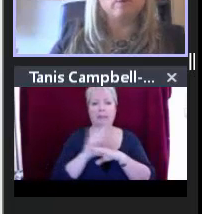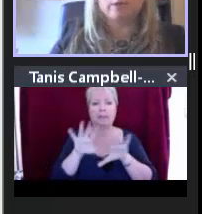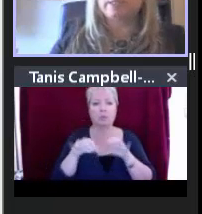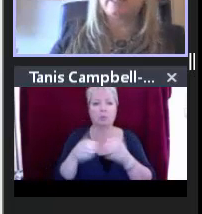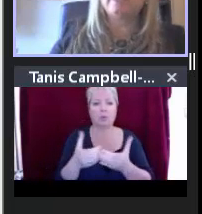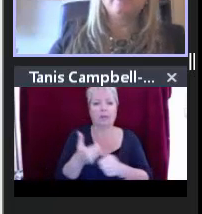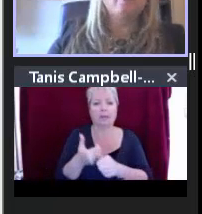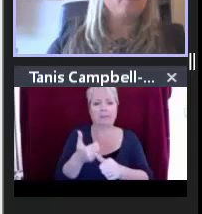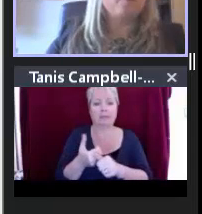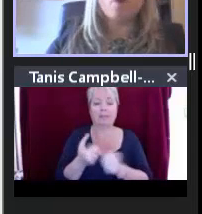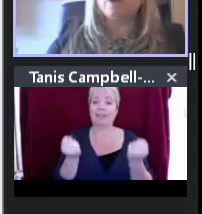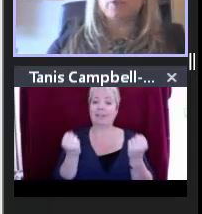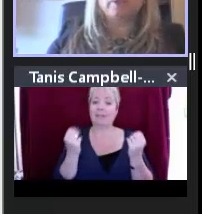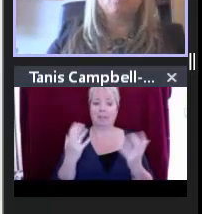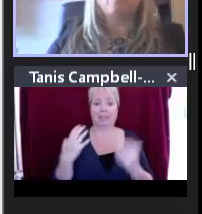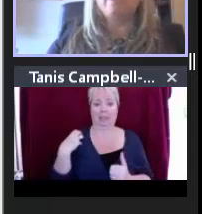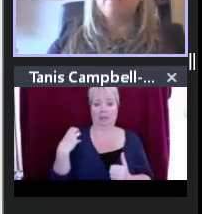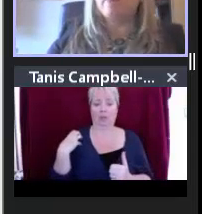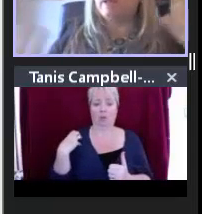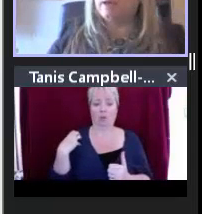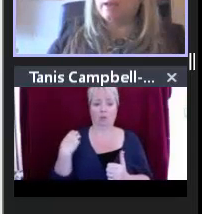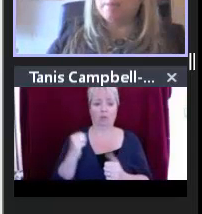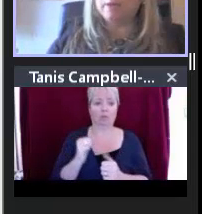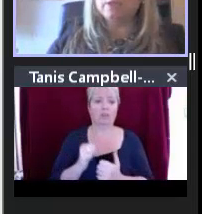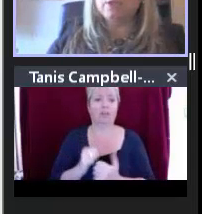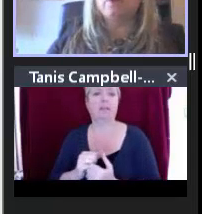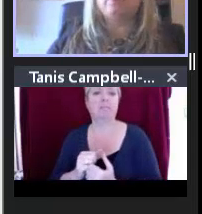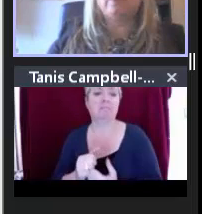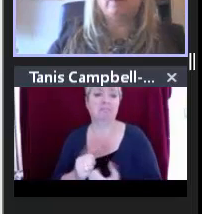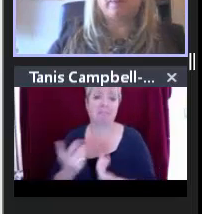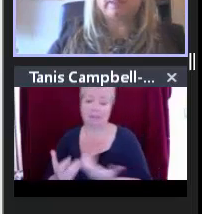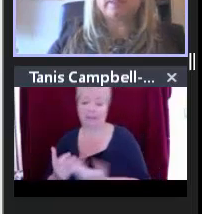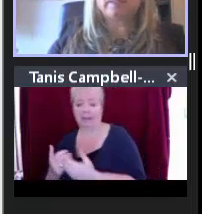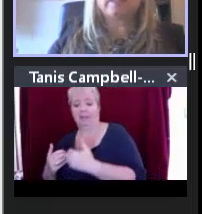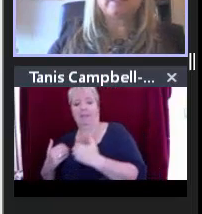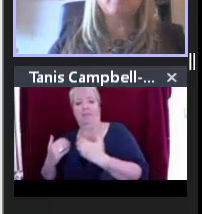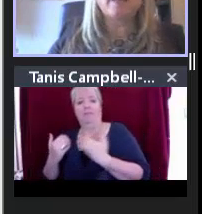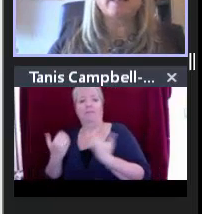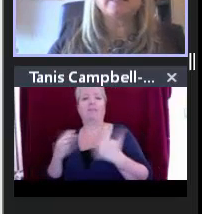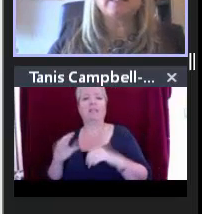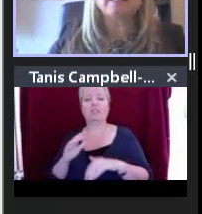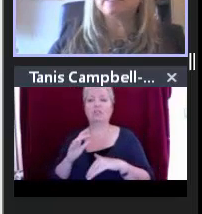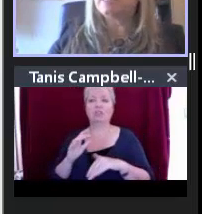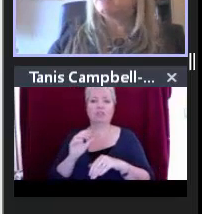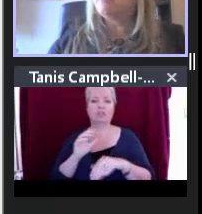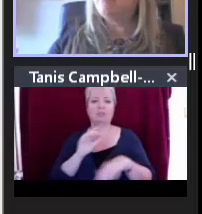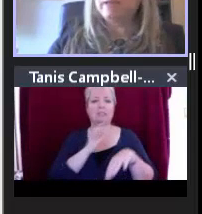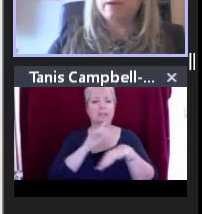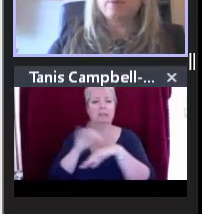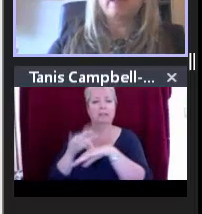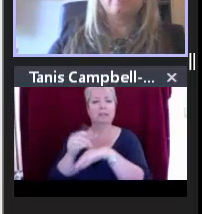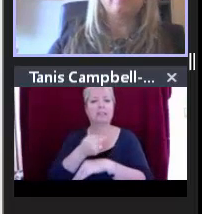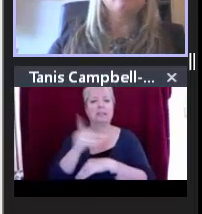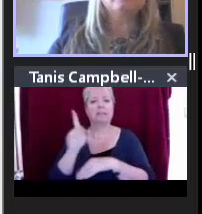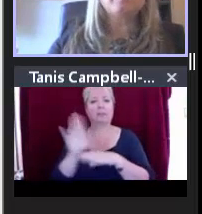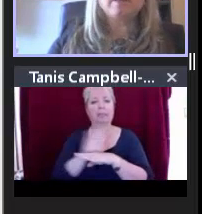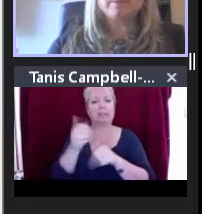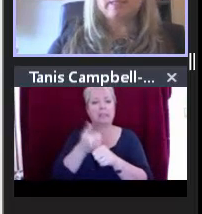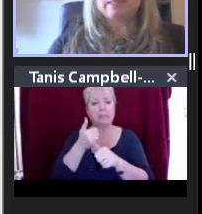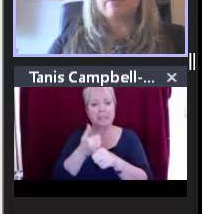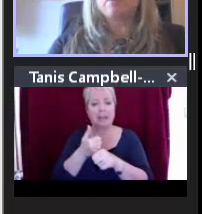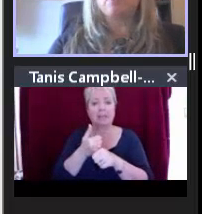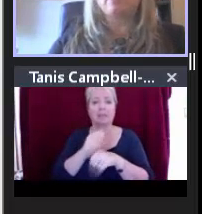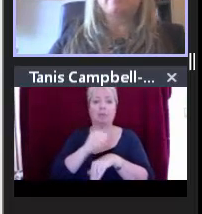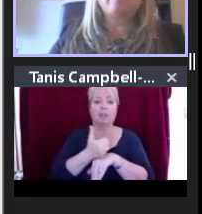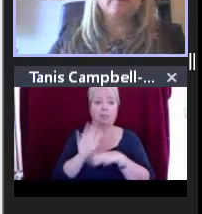coaches have worked in not just one, but a multitude of different businesses and capacities. They've been out there.